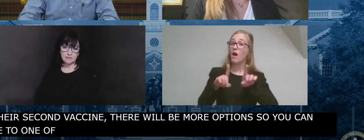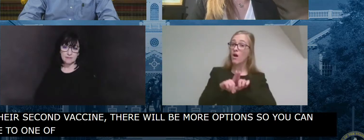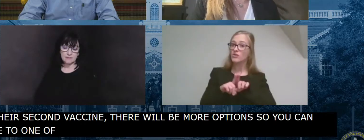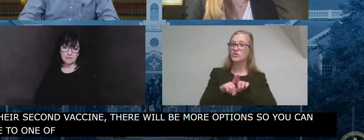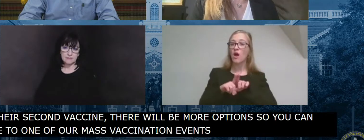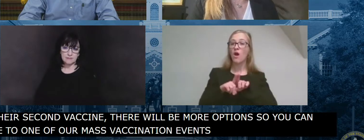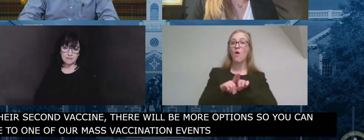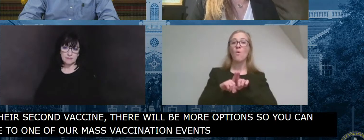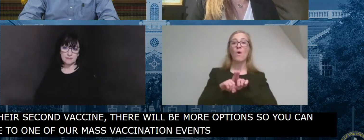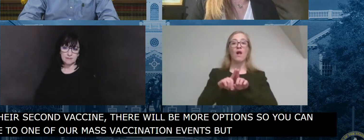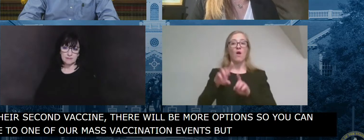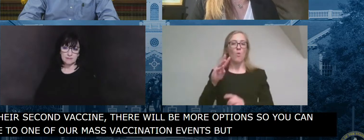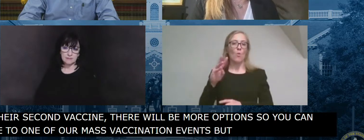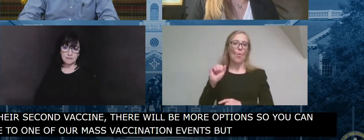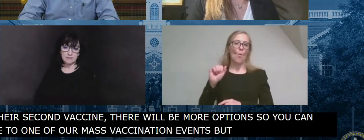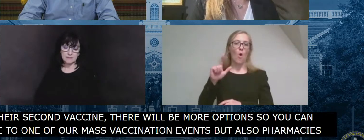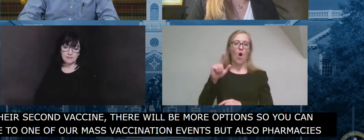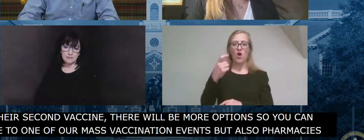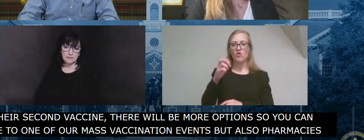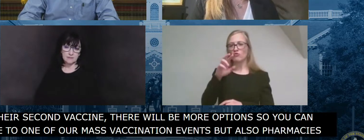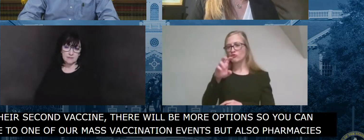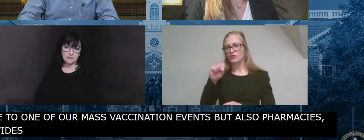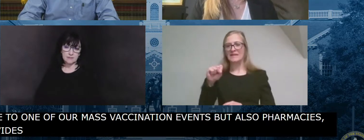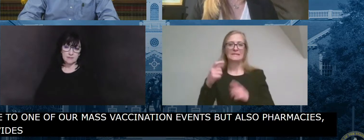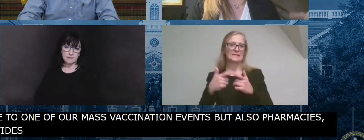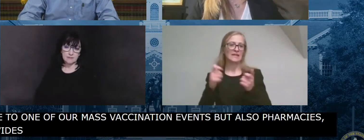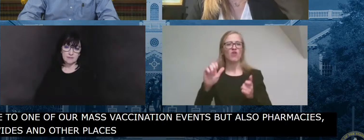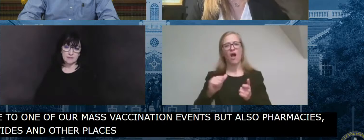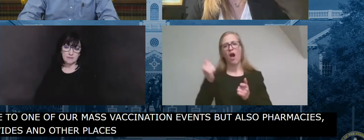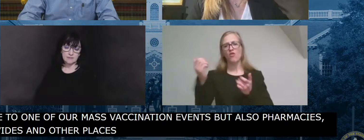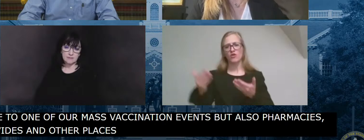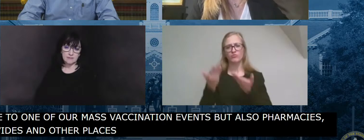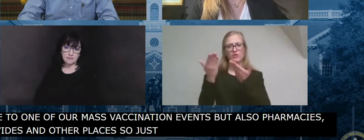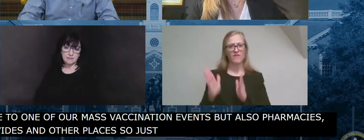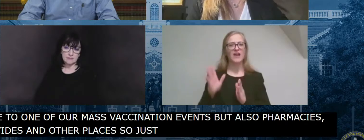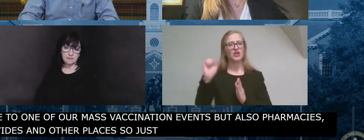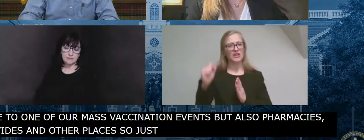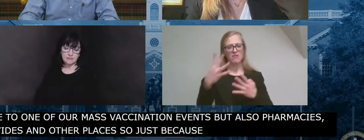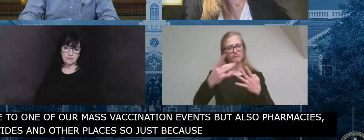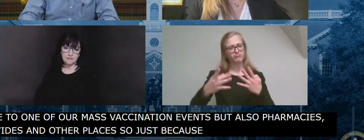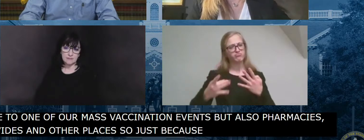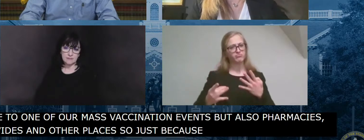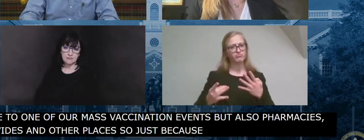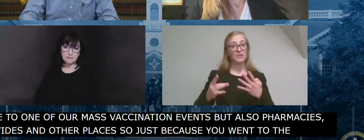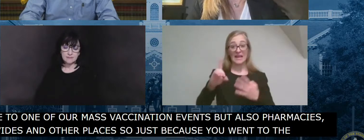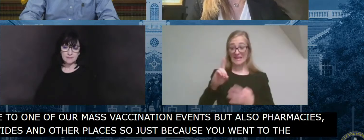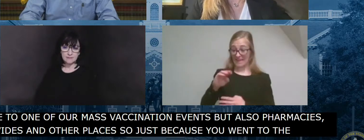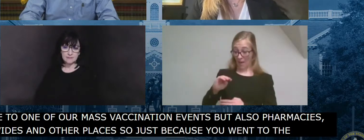pharmacies, providers, and other places. So just because you went to the DMV, as long as you know you got